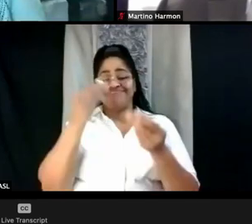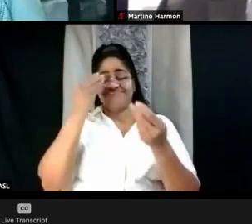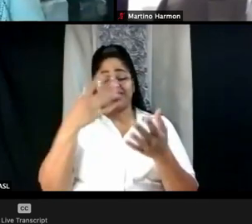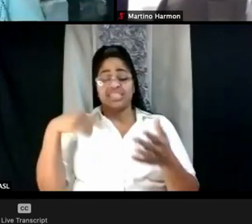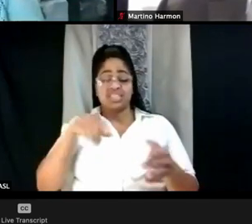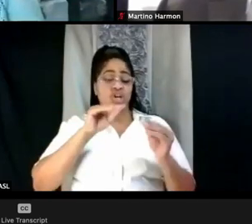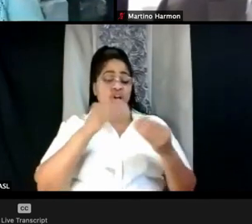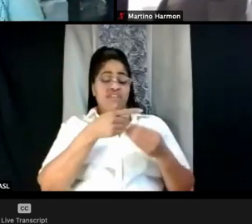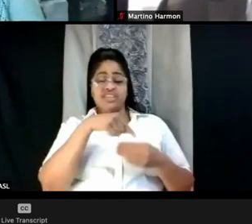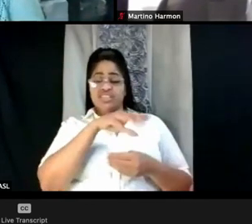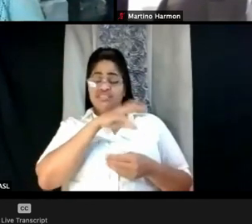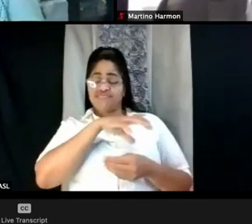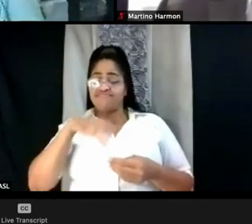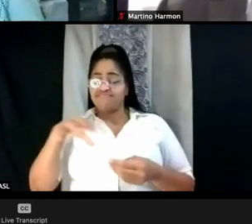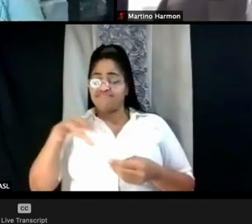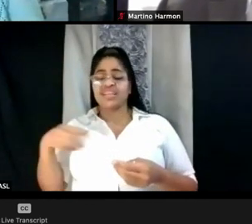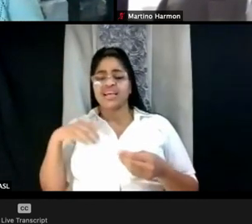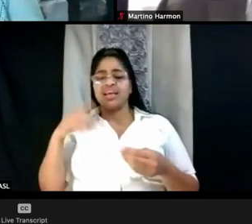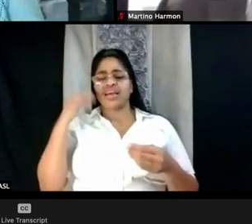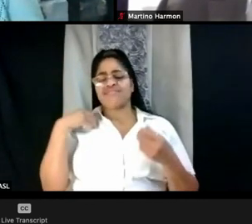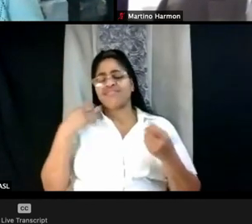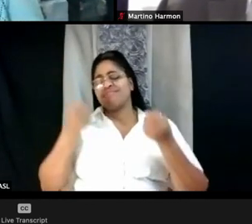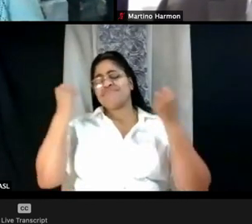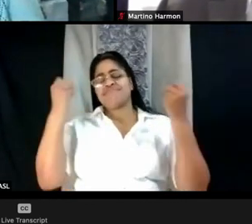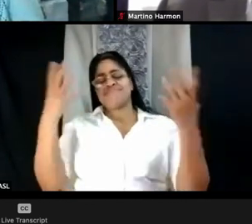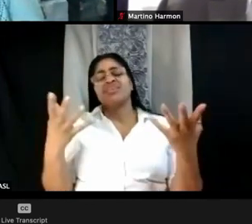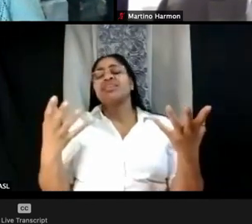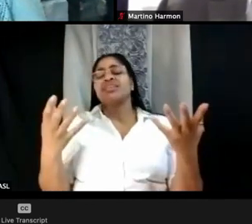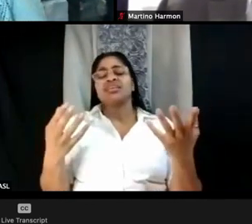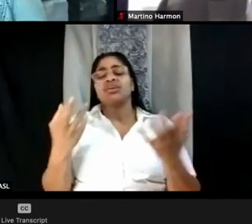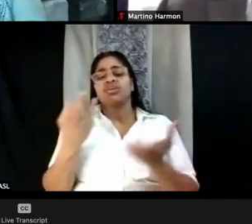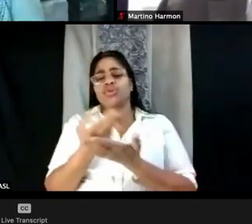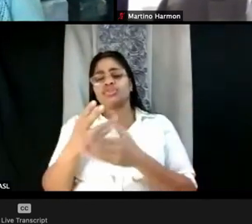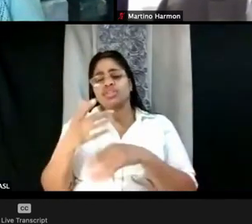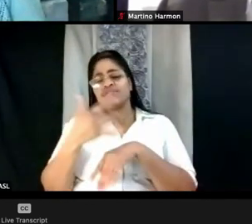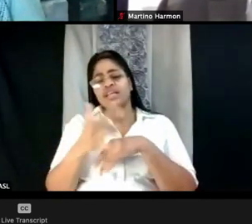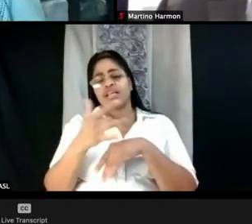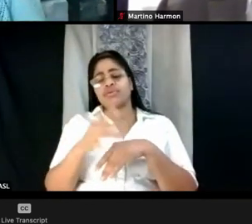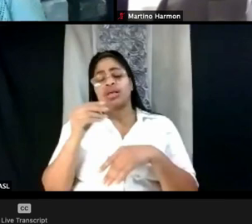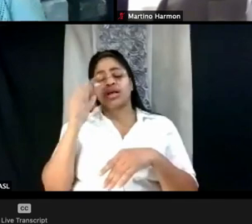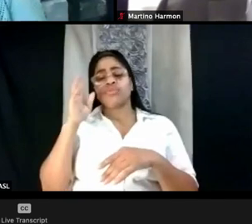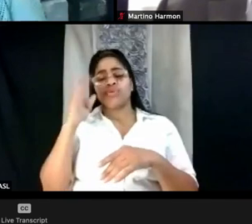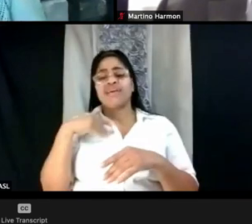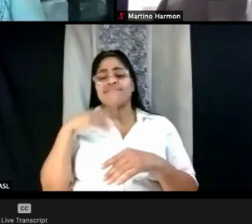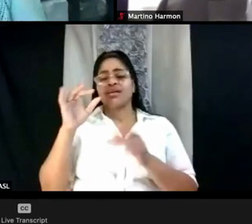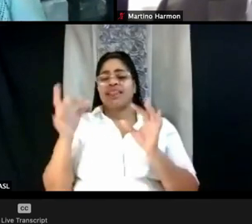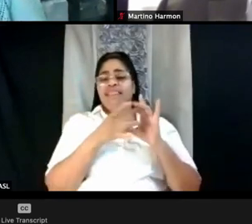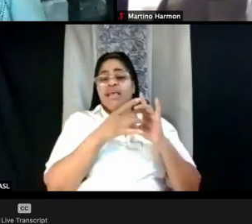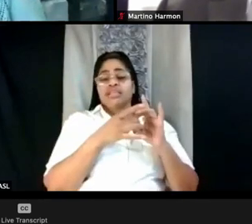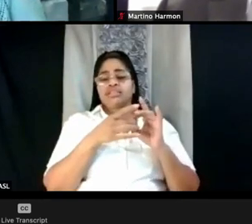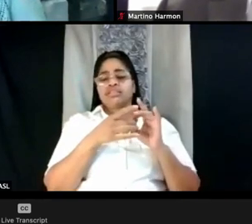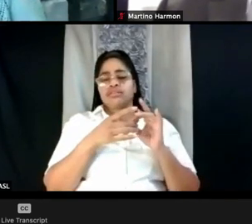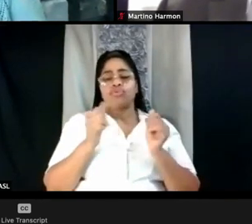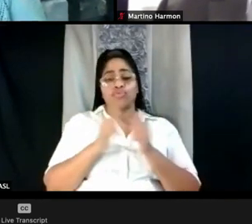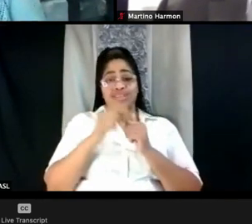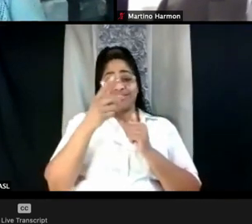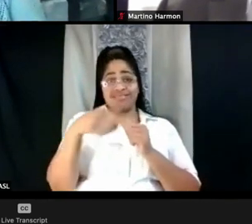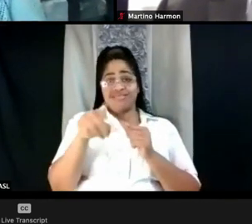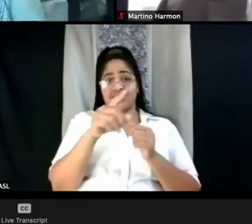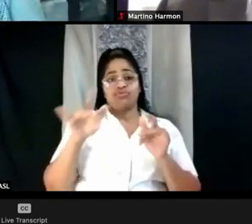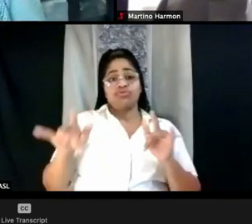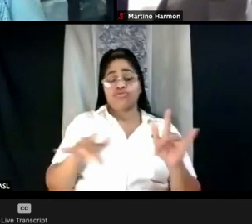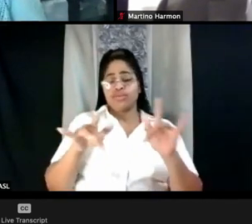will just share some of the many resources available, and links to these websites will be posted with the town hall recording. So first, our Department